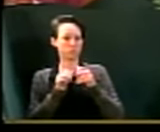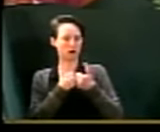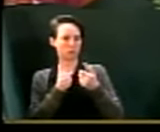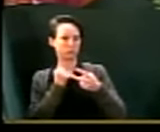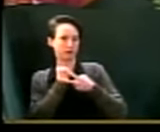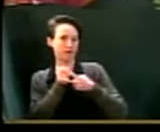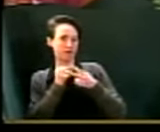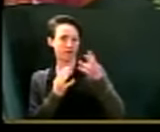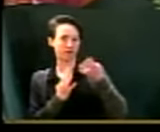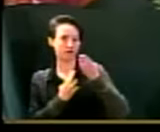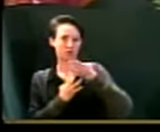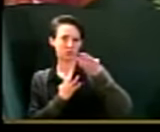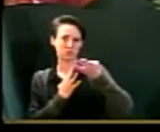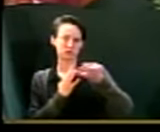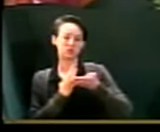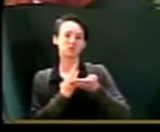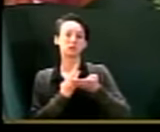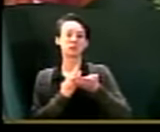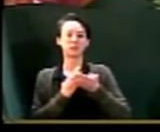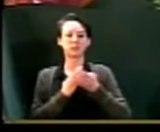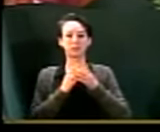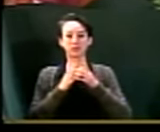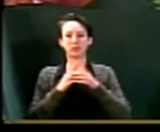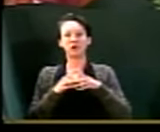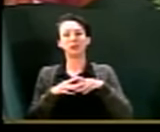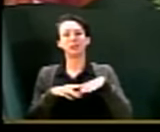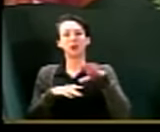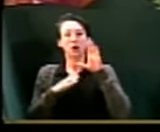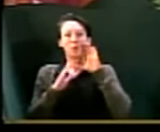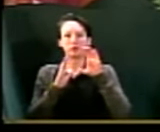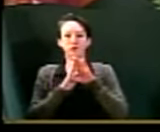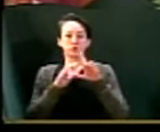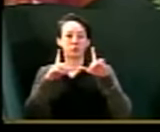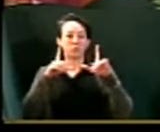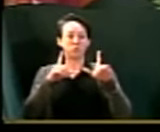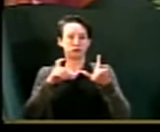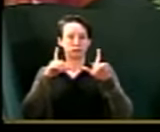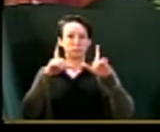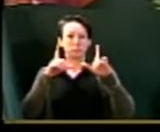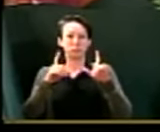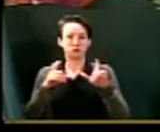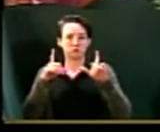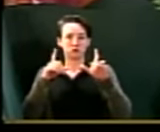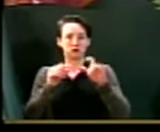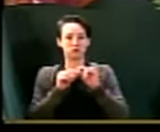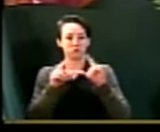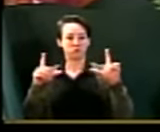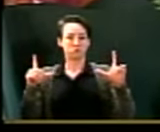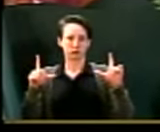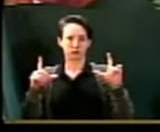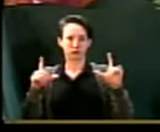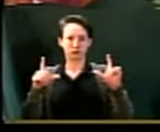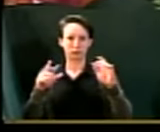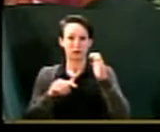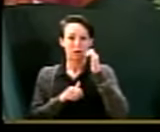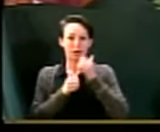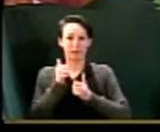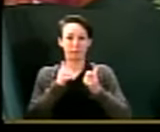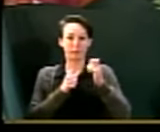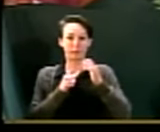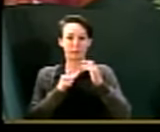a tedious process of taking screenshots of every collection. At least